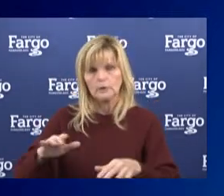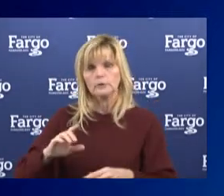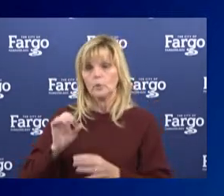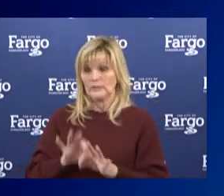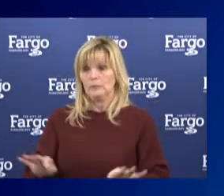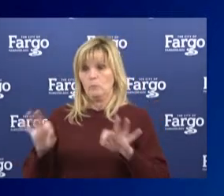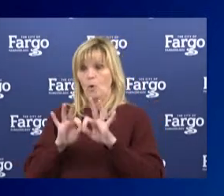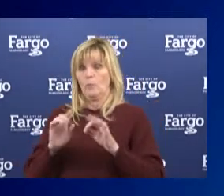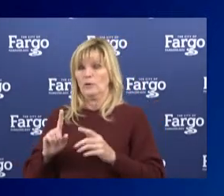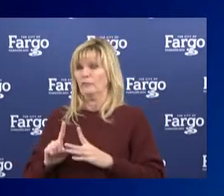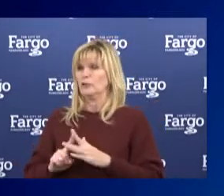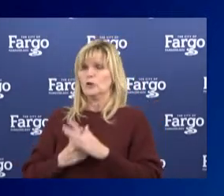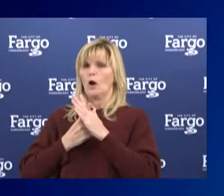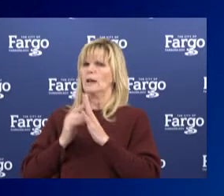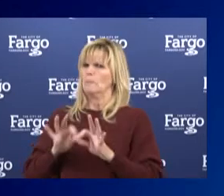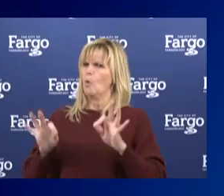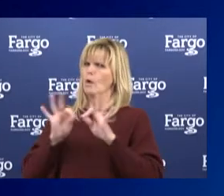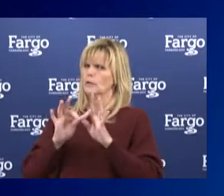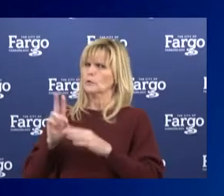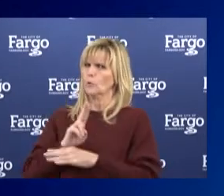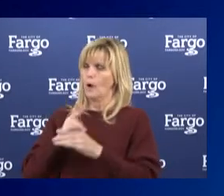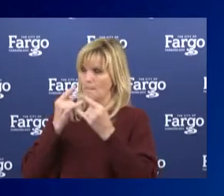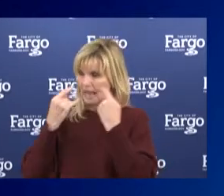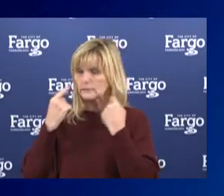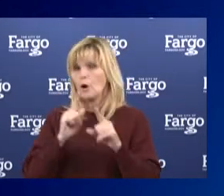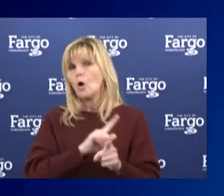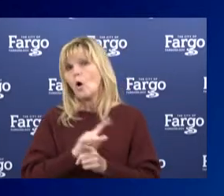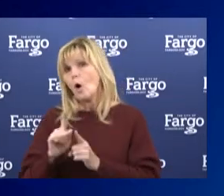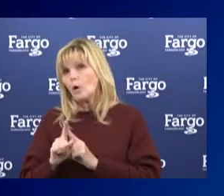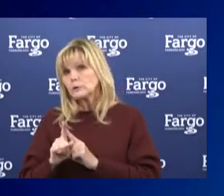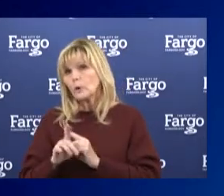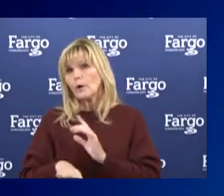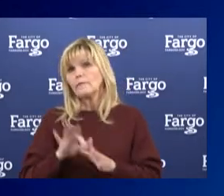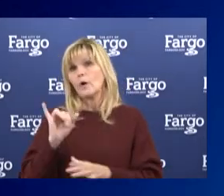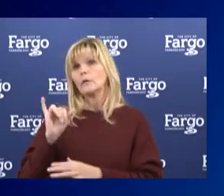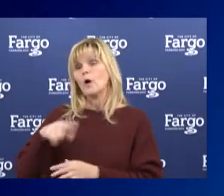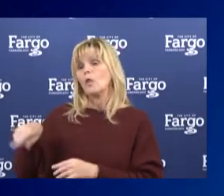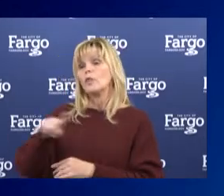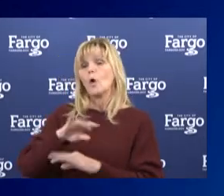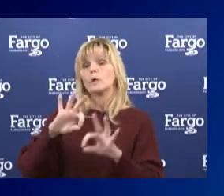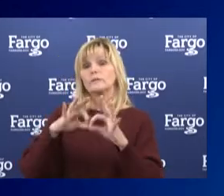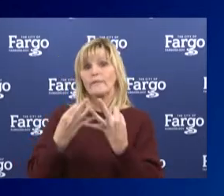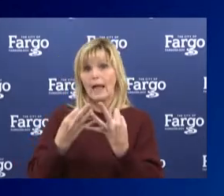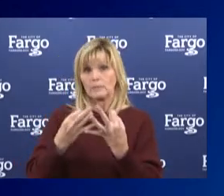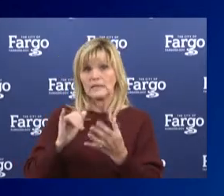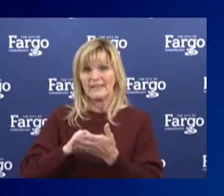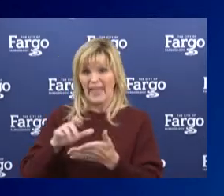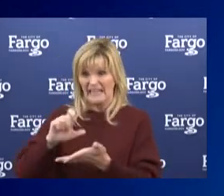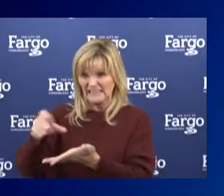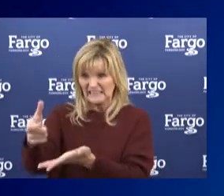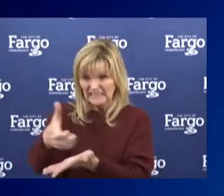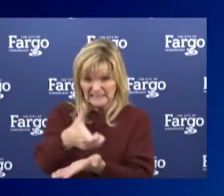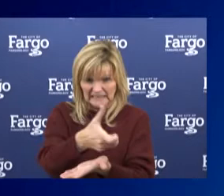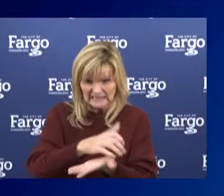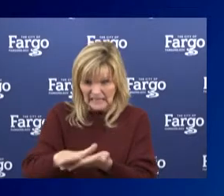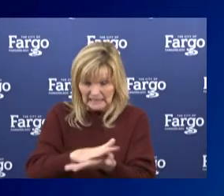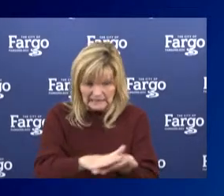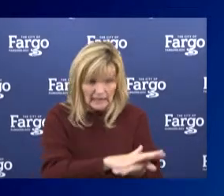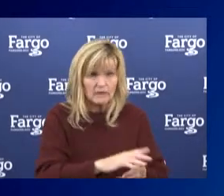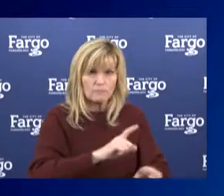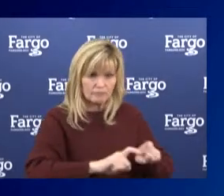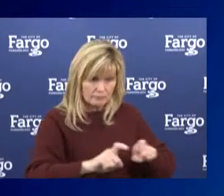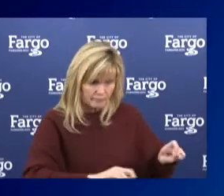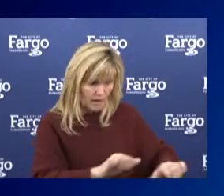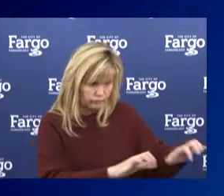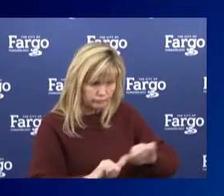vitally important that we wear a mask. Also of note is that the families that disinfected their homes, their countertops and surfaces